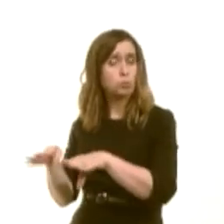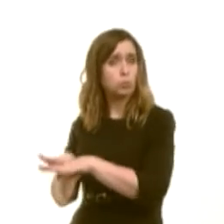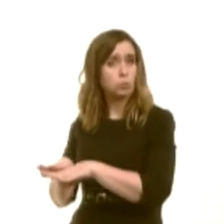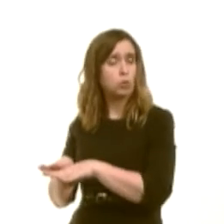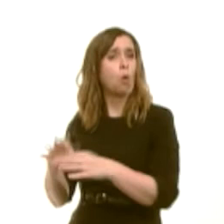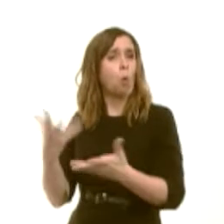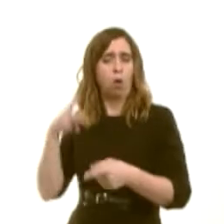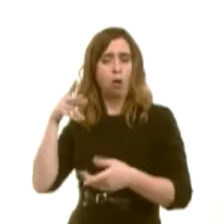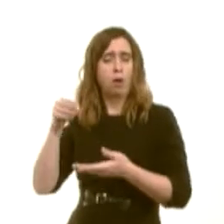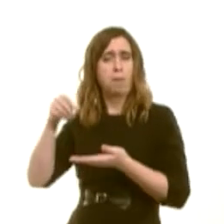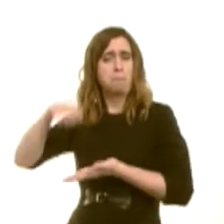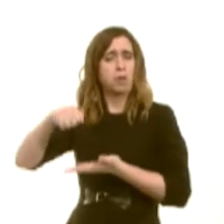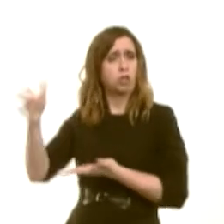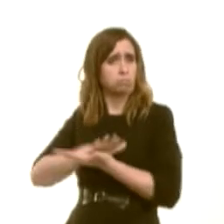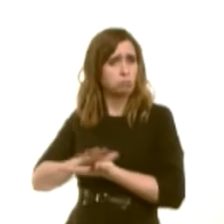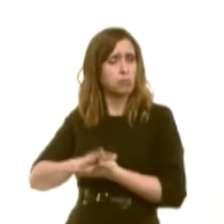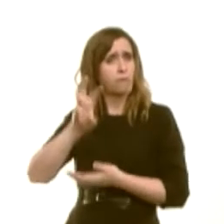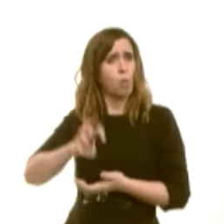the budget for Welsh for Adult centres?